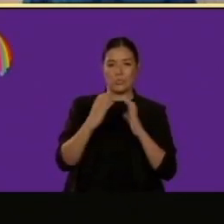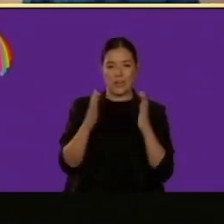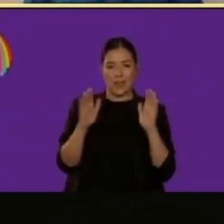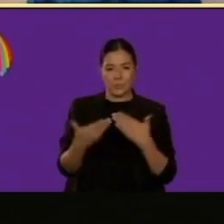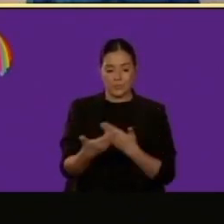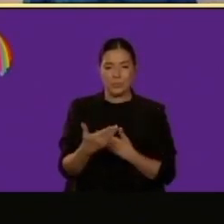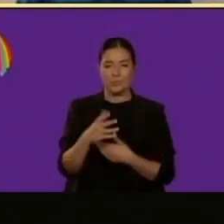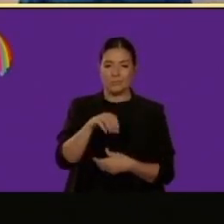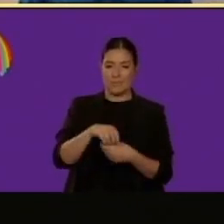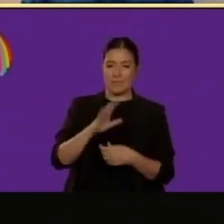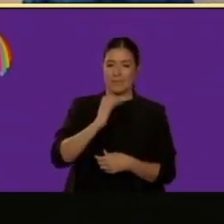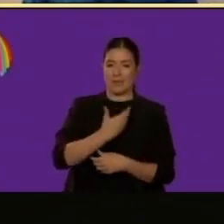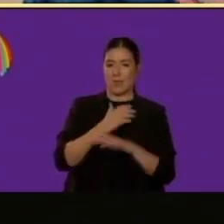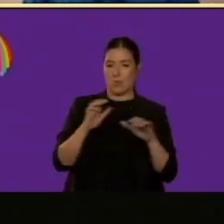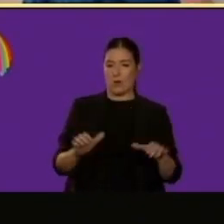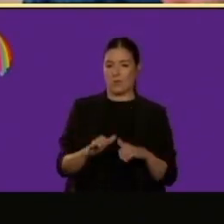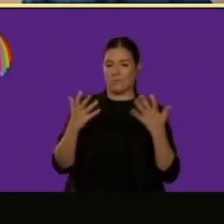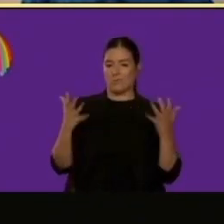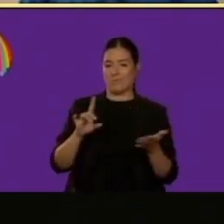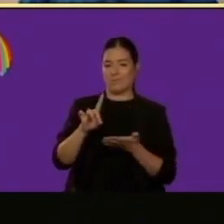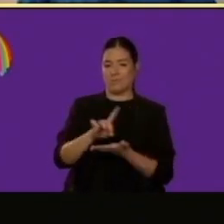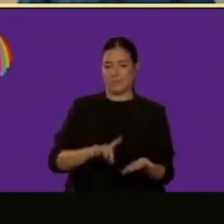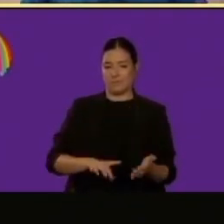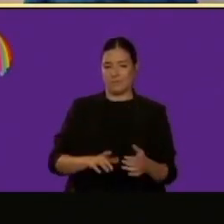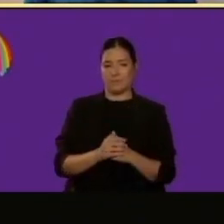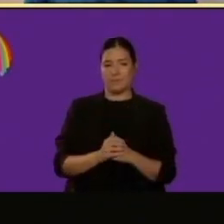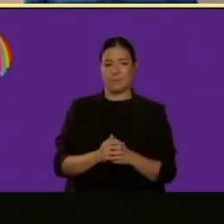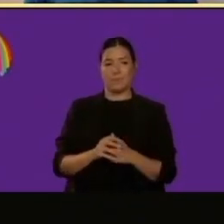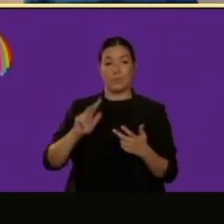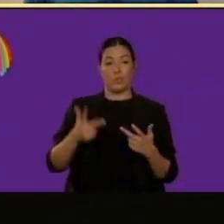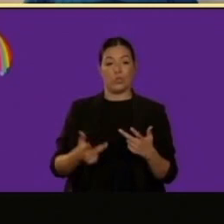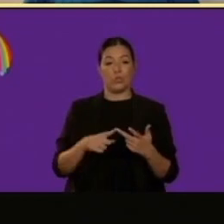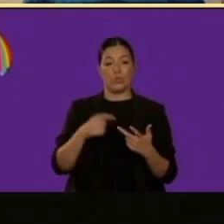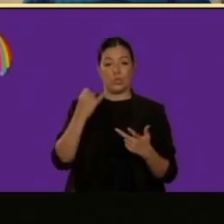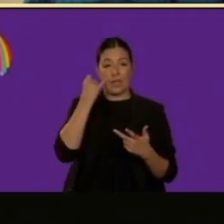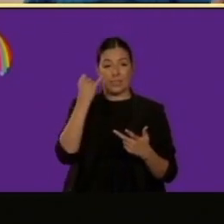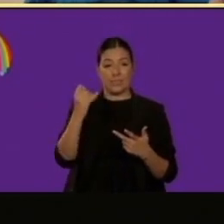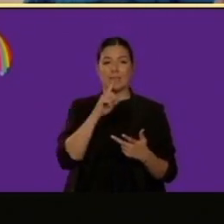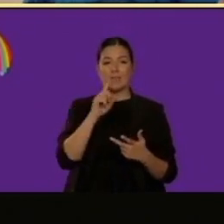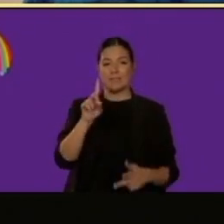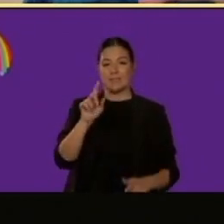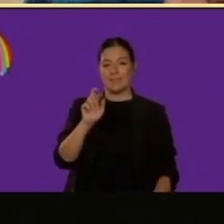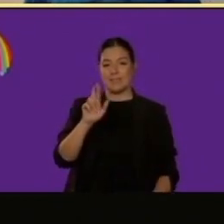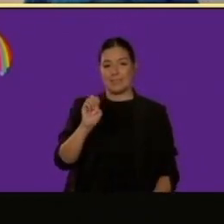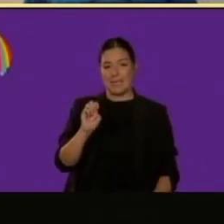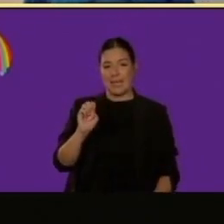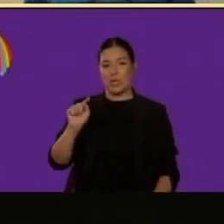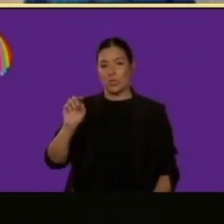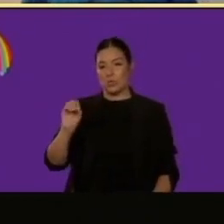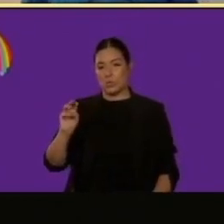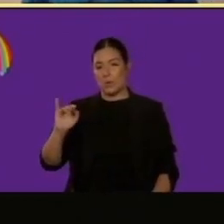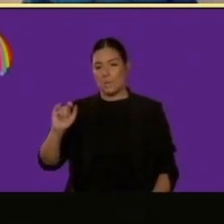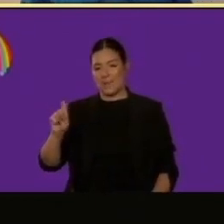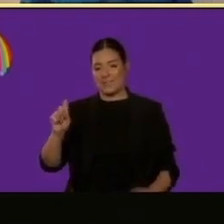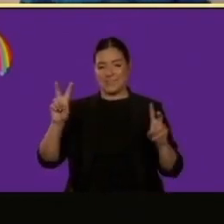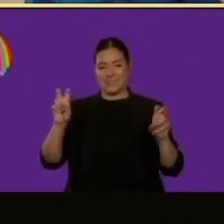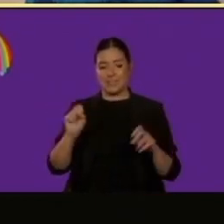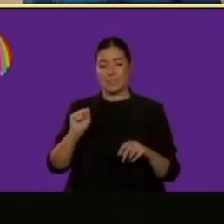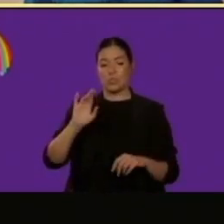examples that we have here, we mix art and technology. The idea of hacking the art is something we have